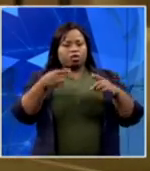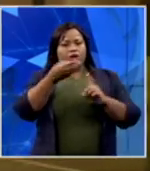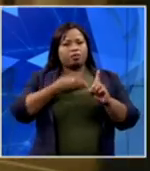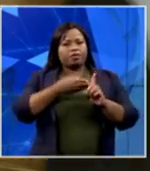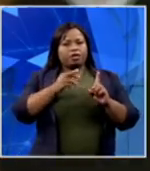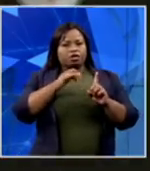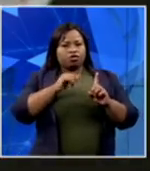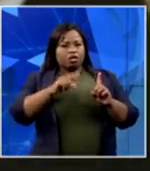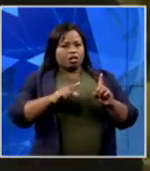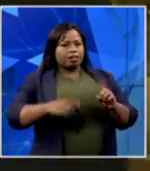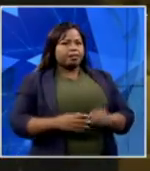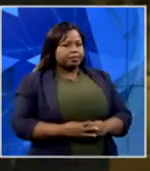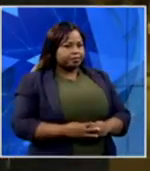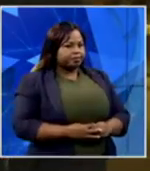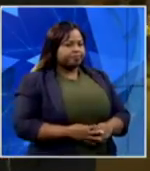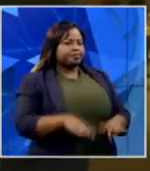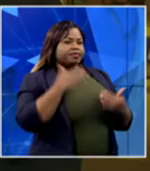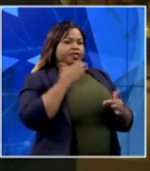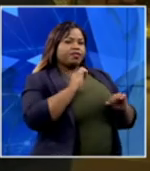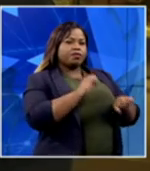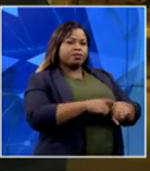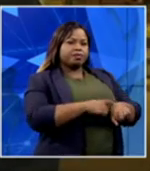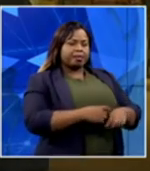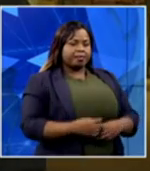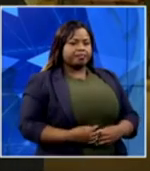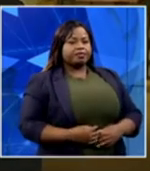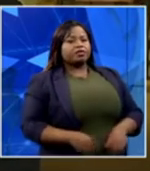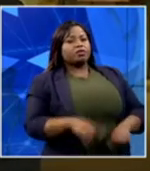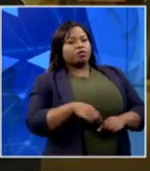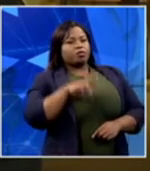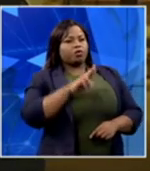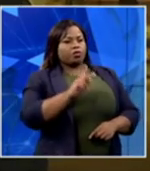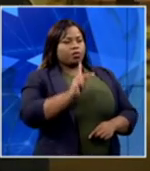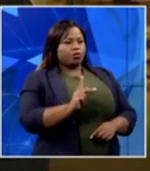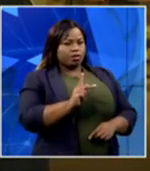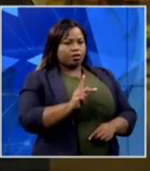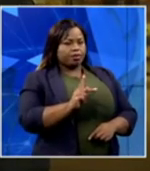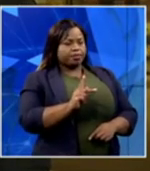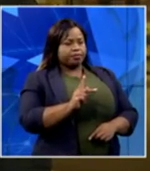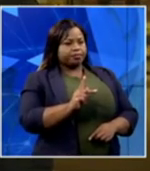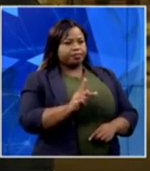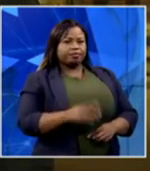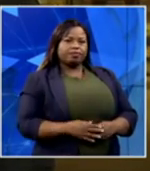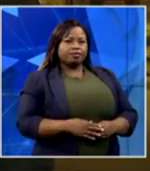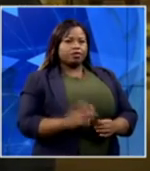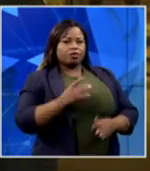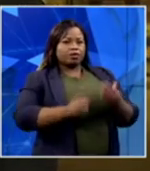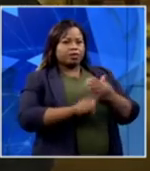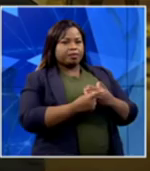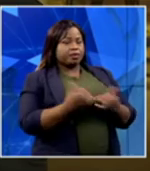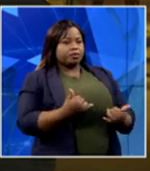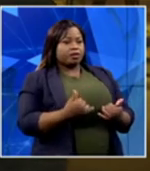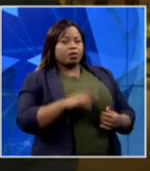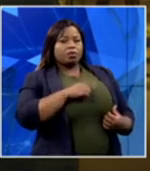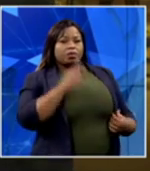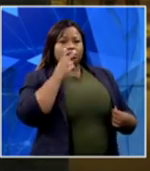get closer, Clinton. Thanks for your time, Nigel. Just from the UK part. Well, what is actually happening today? We can obviously see